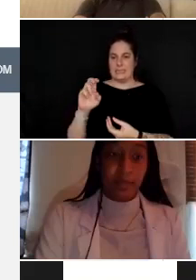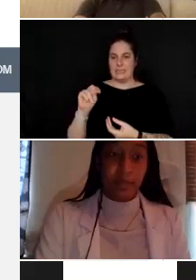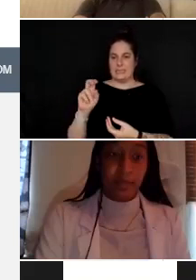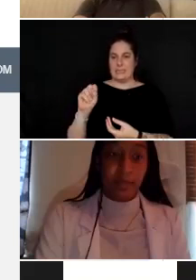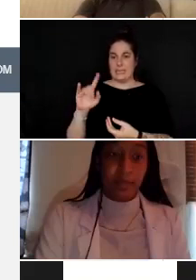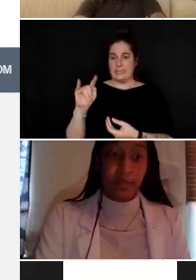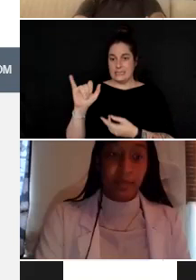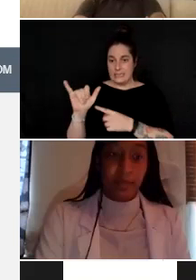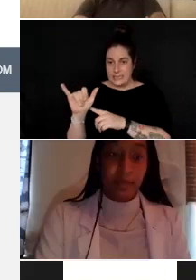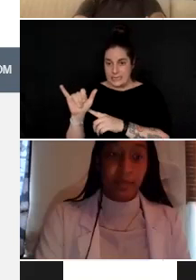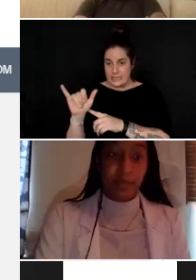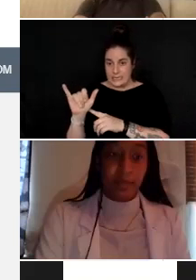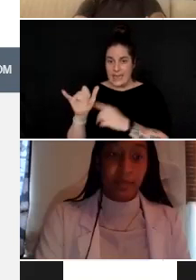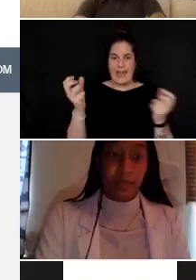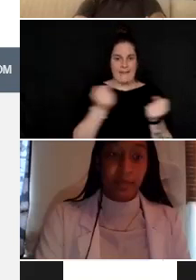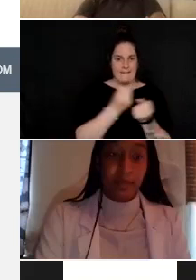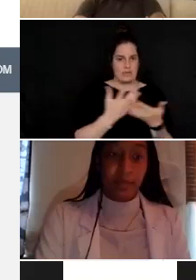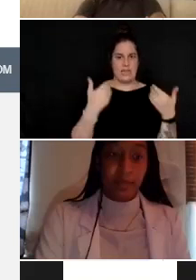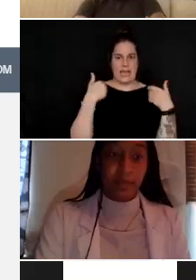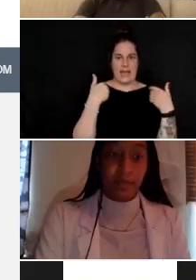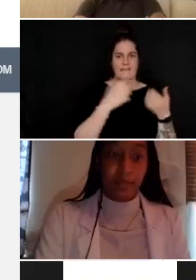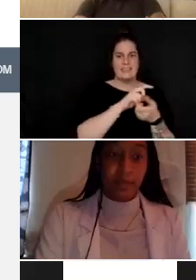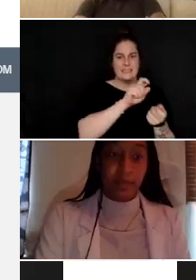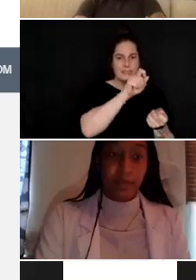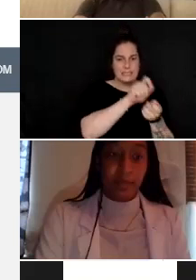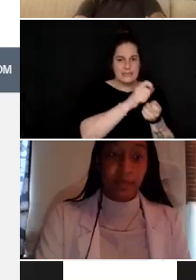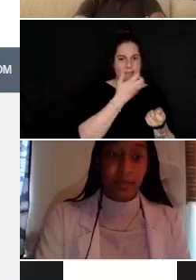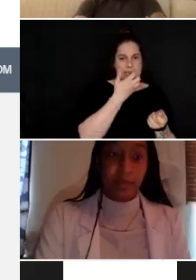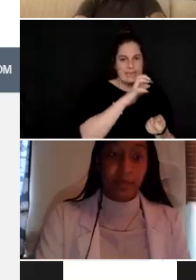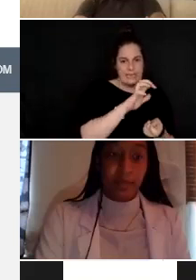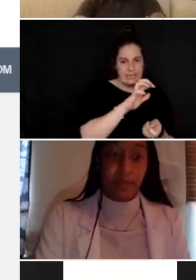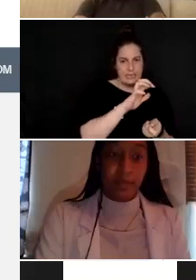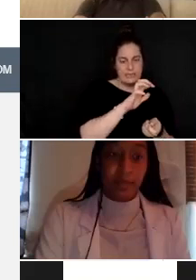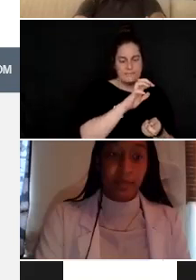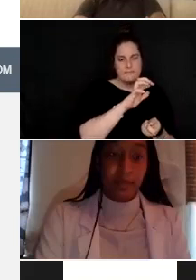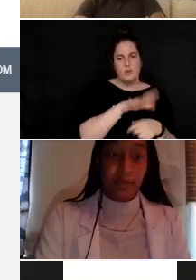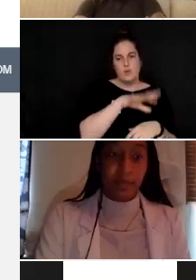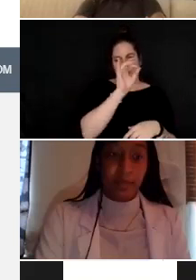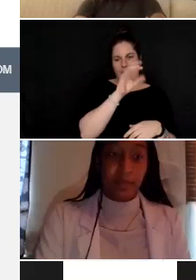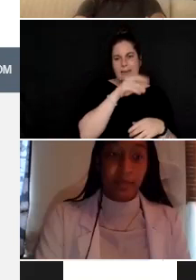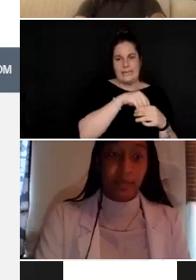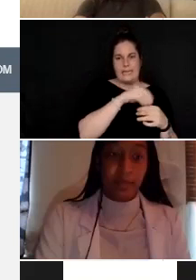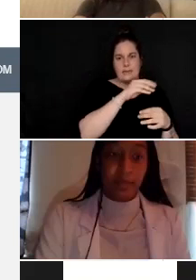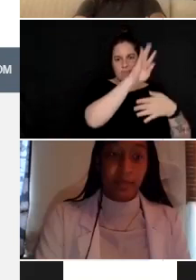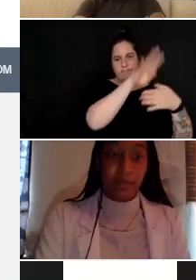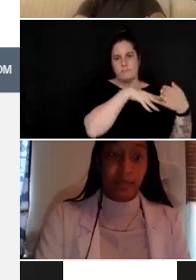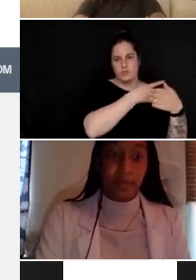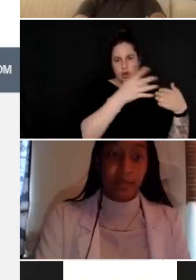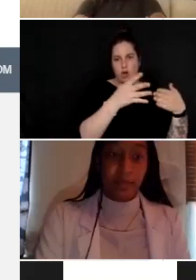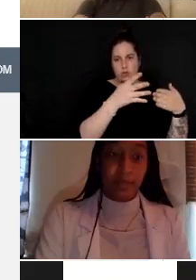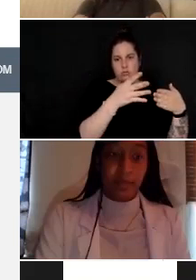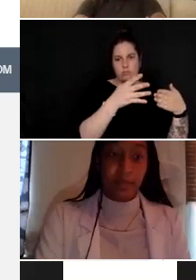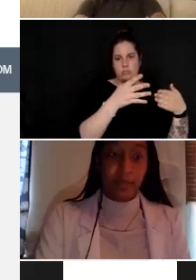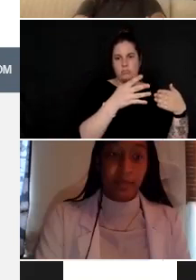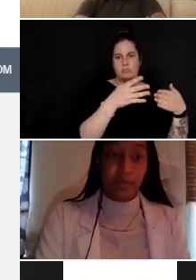And that specific heat is found in tables. You look it up. It's material dependent. You look it up in